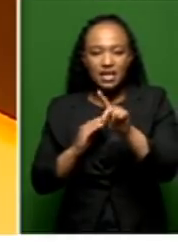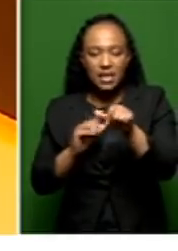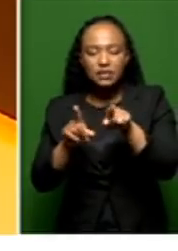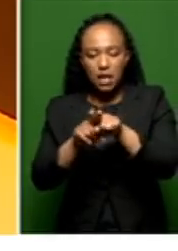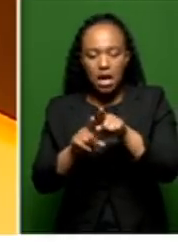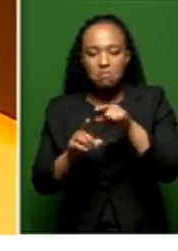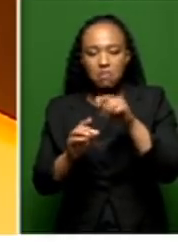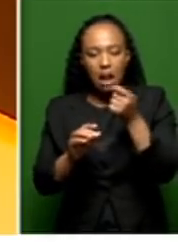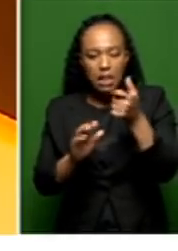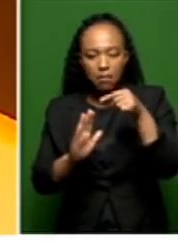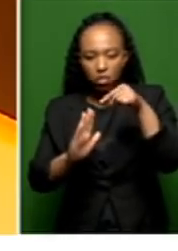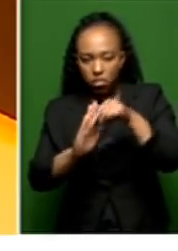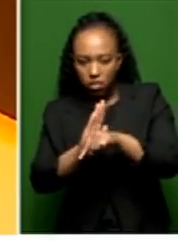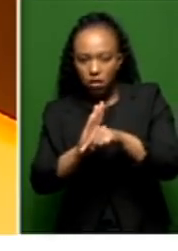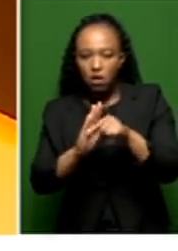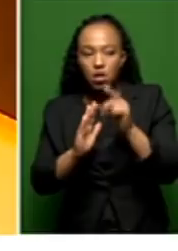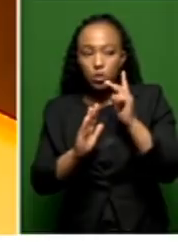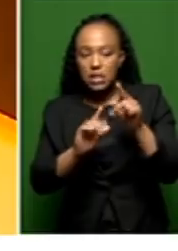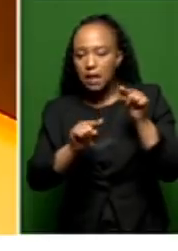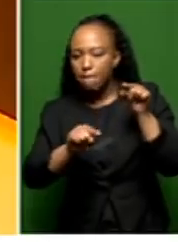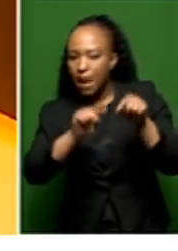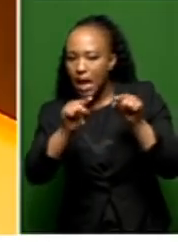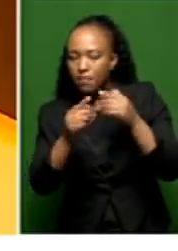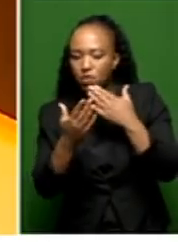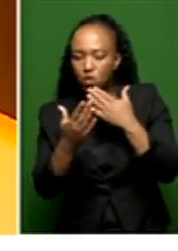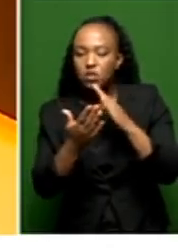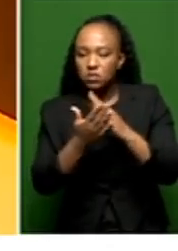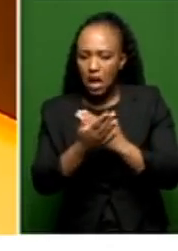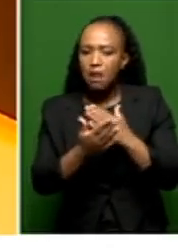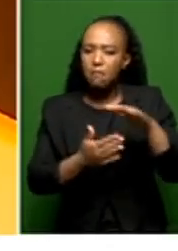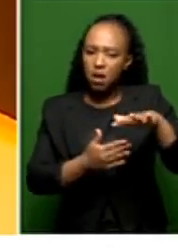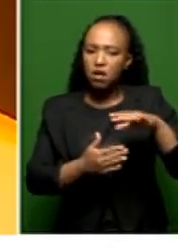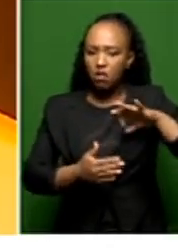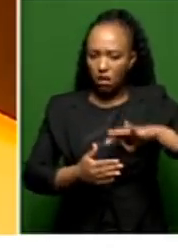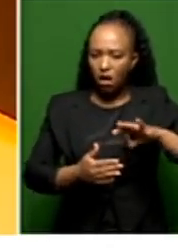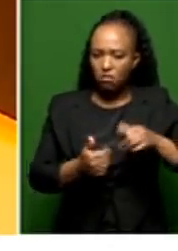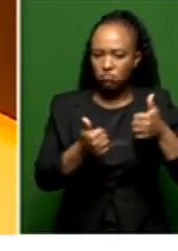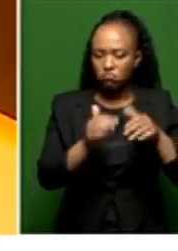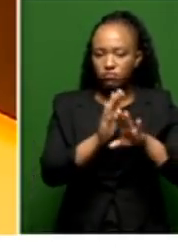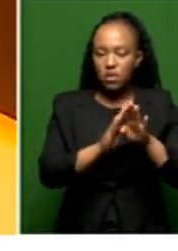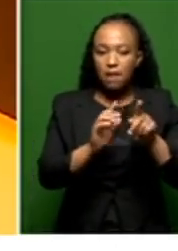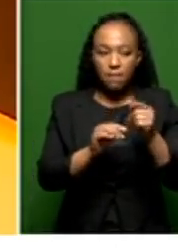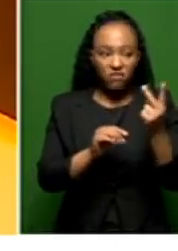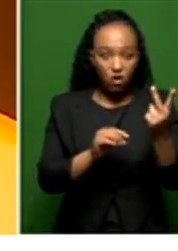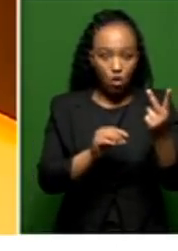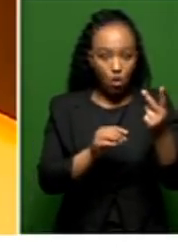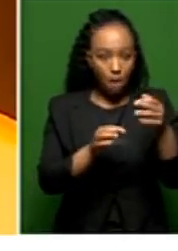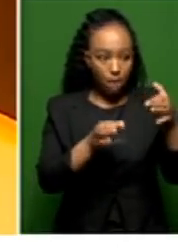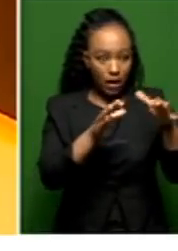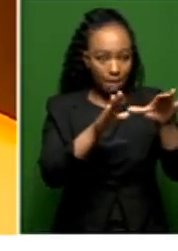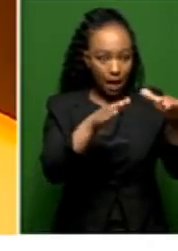ground. We'll see who is blamed for that. In some areas gaining, but overall the picture not great for the two big